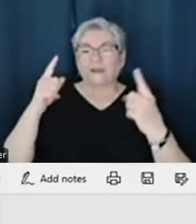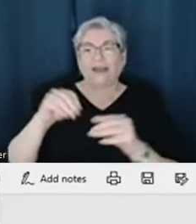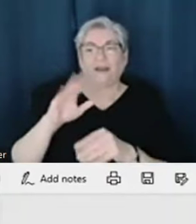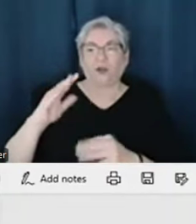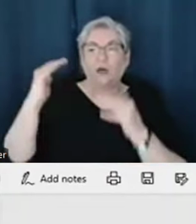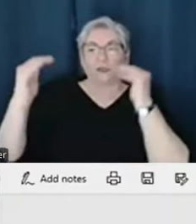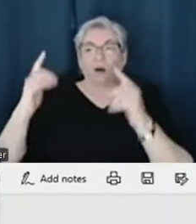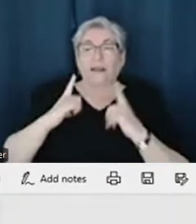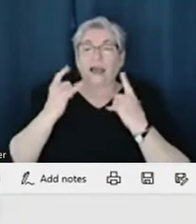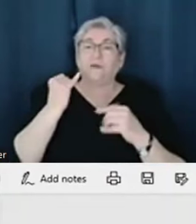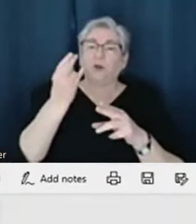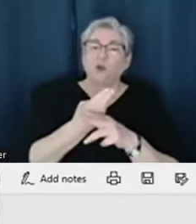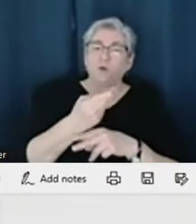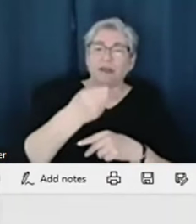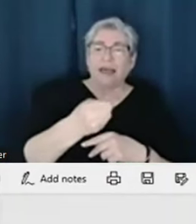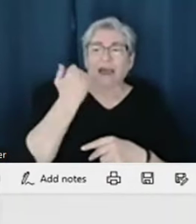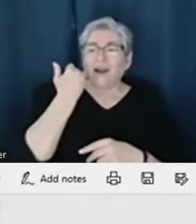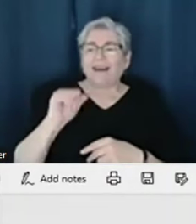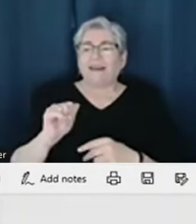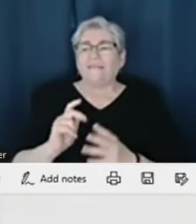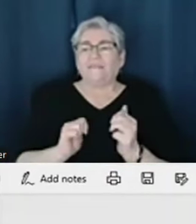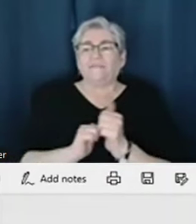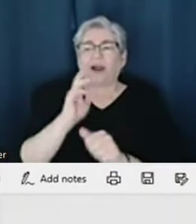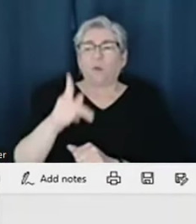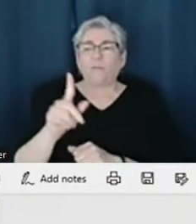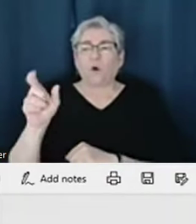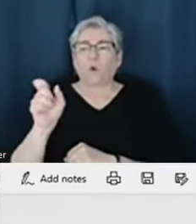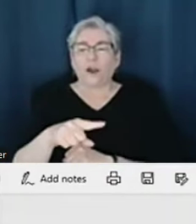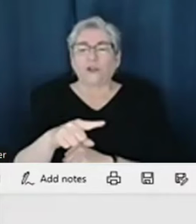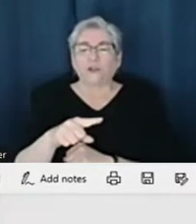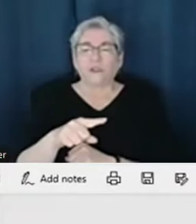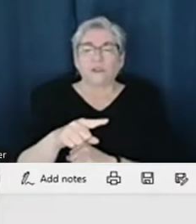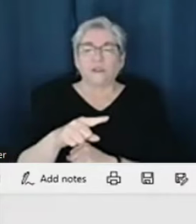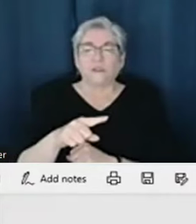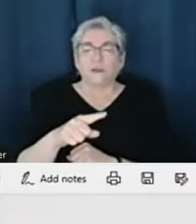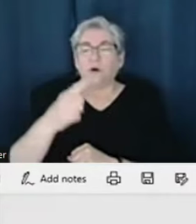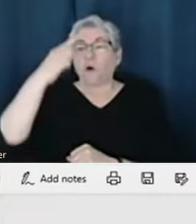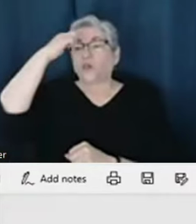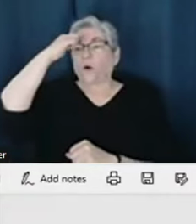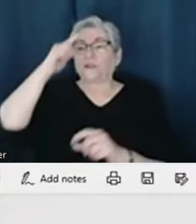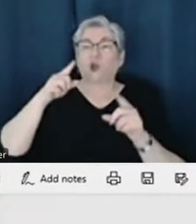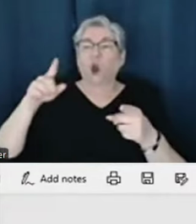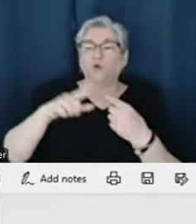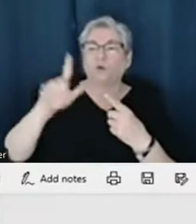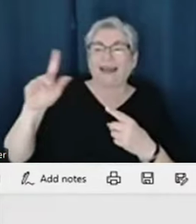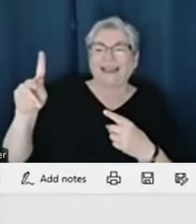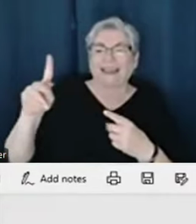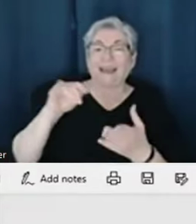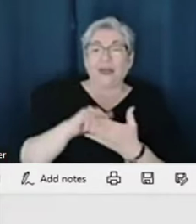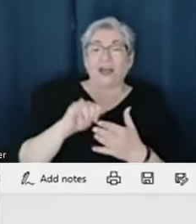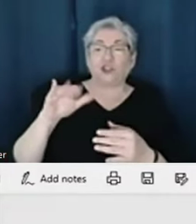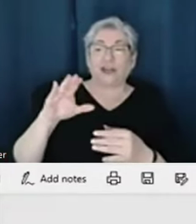follow-up questions, thoughts, when you go to the link that Jessica will be sending out for this,